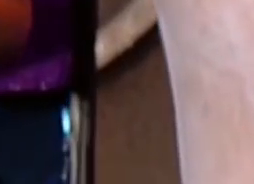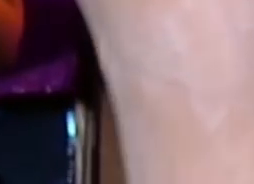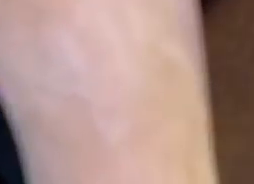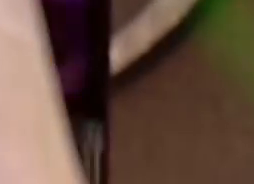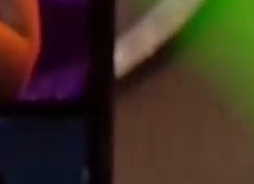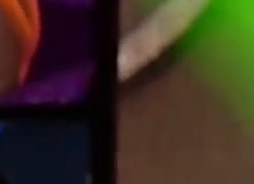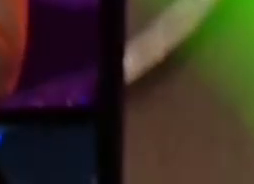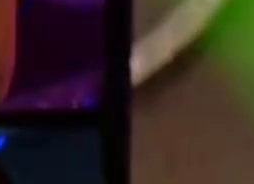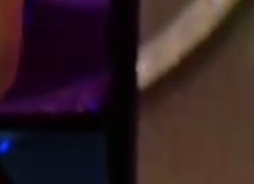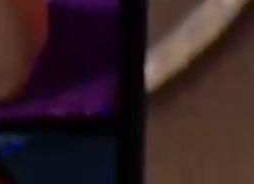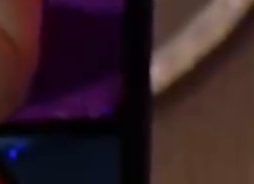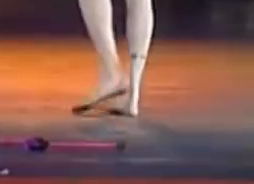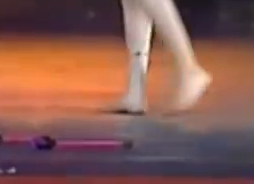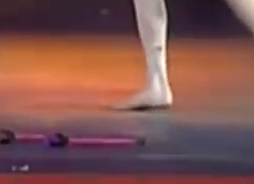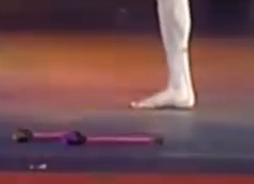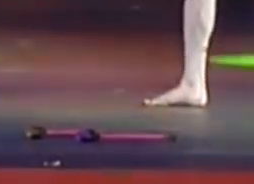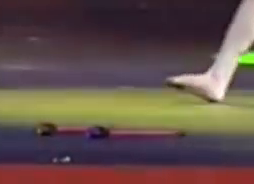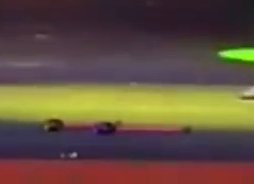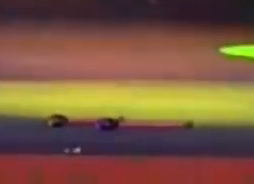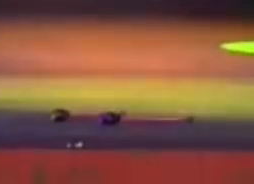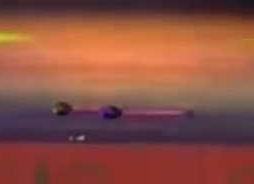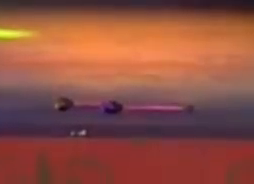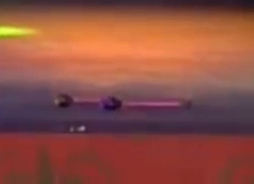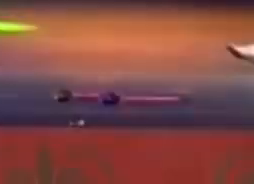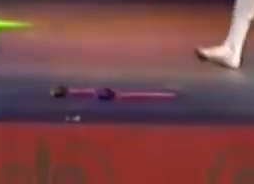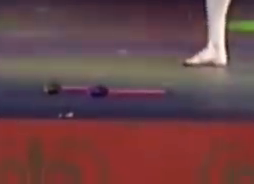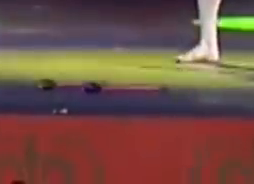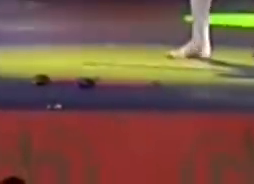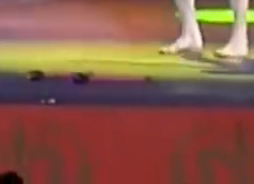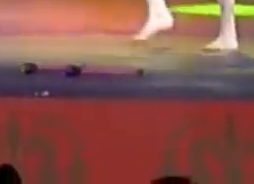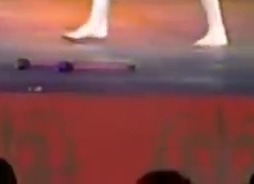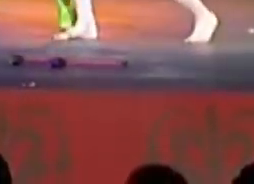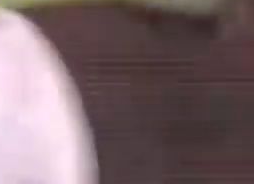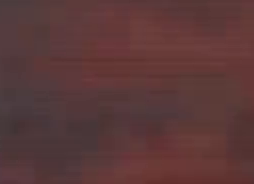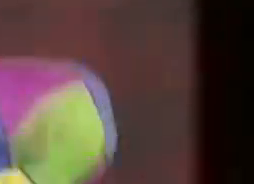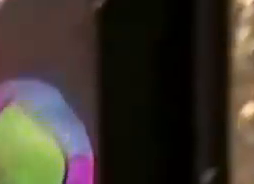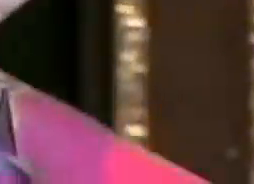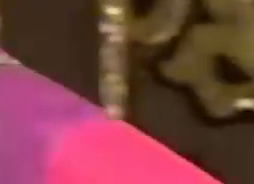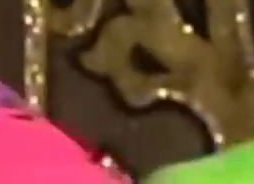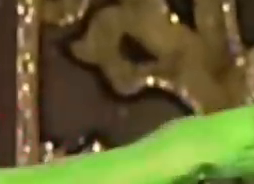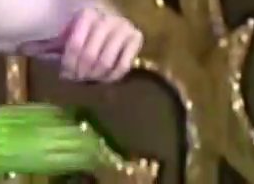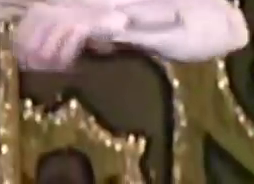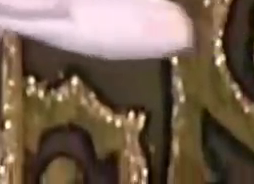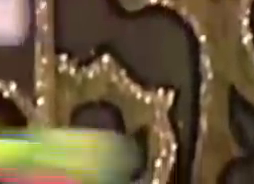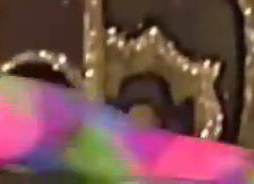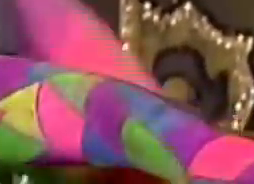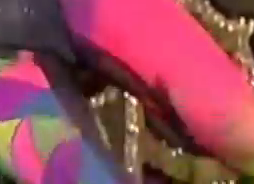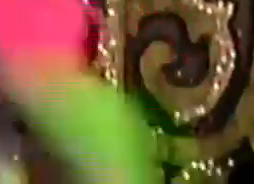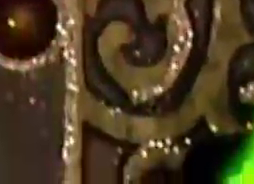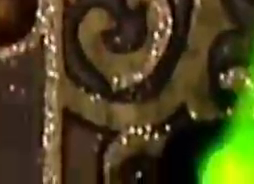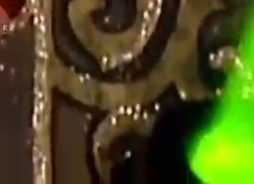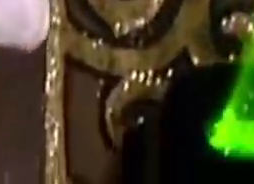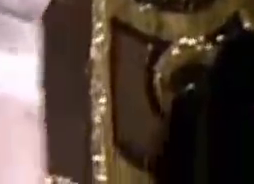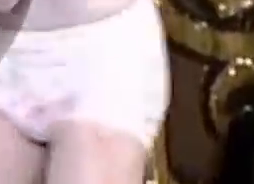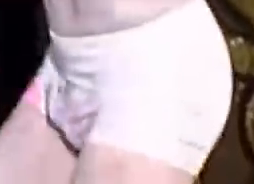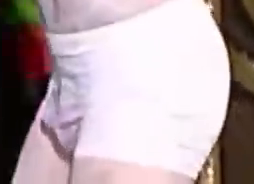deep, you had my heart inside of your hand, and you played it